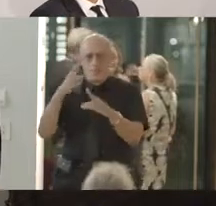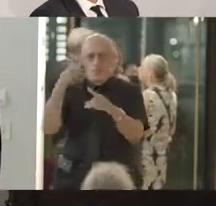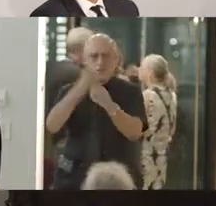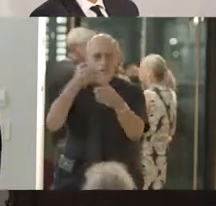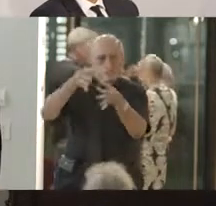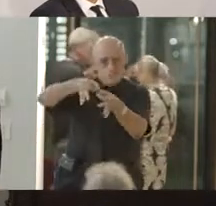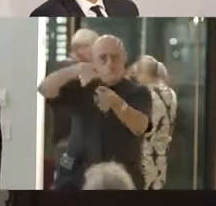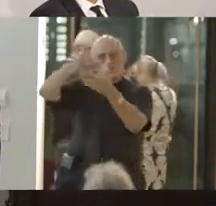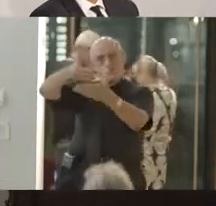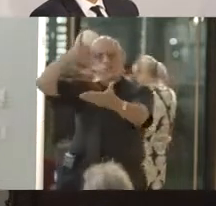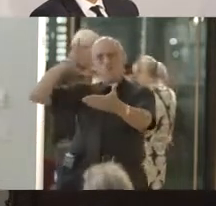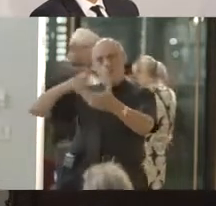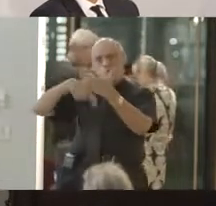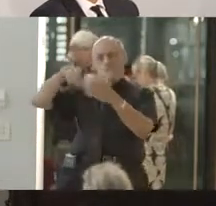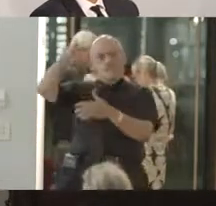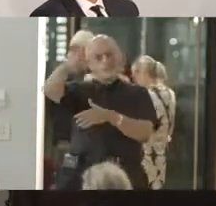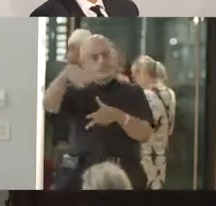is needed at a minimum.